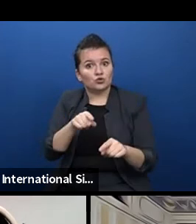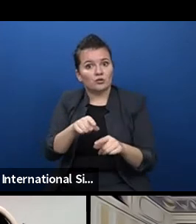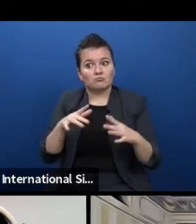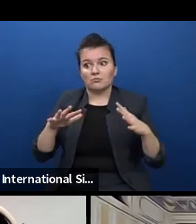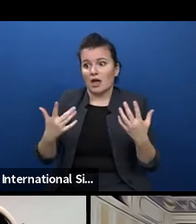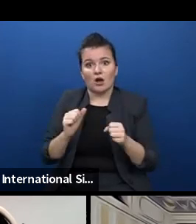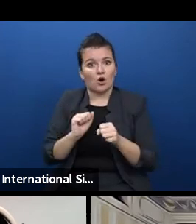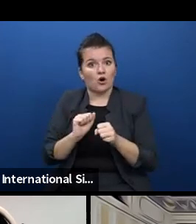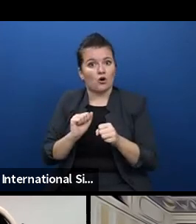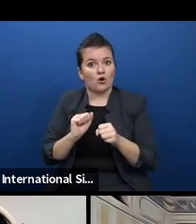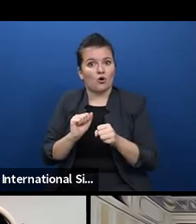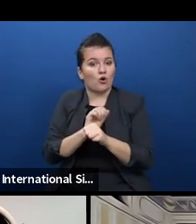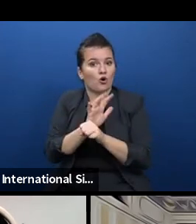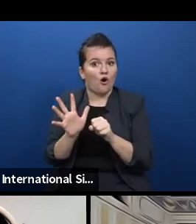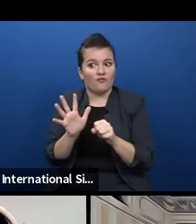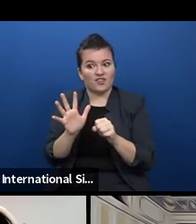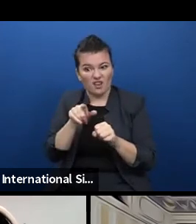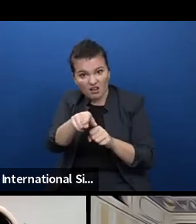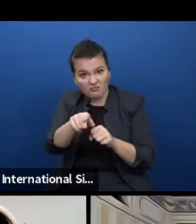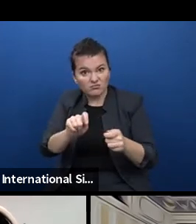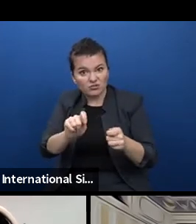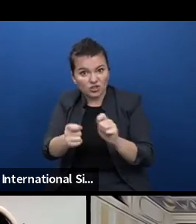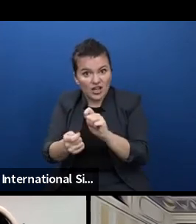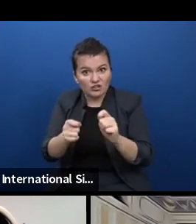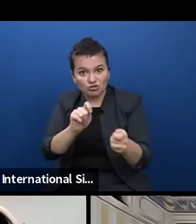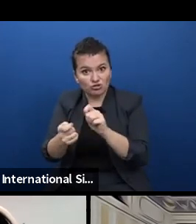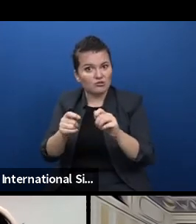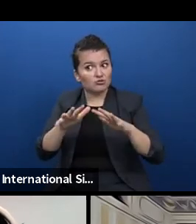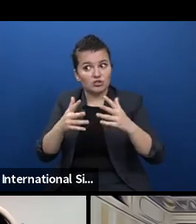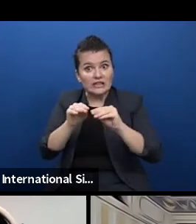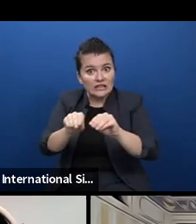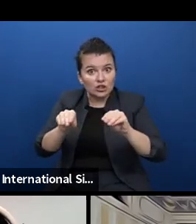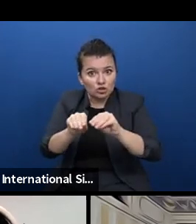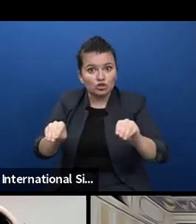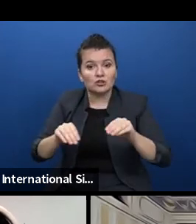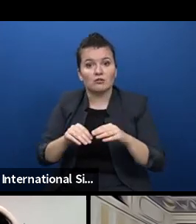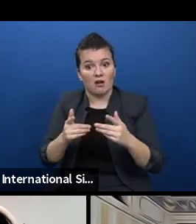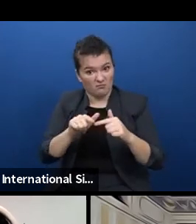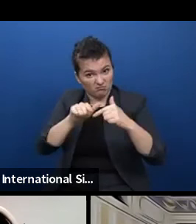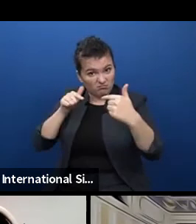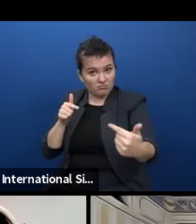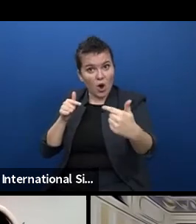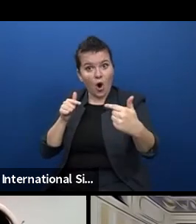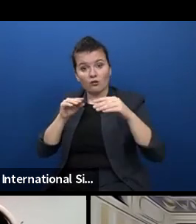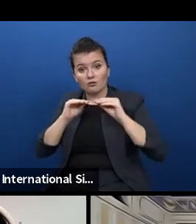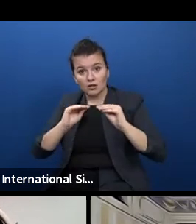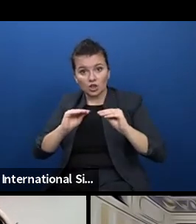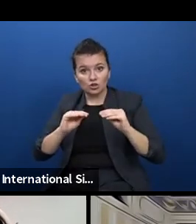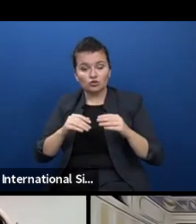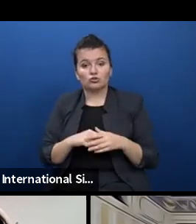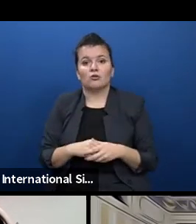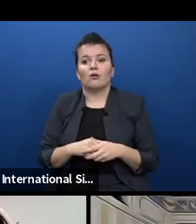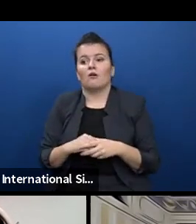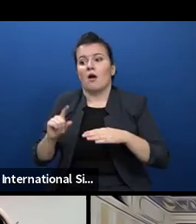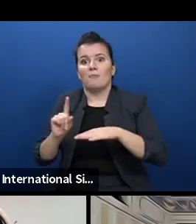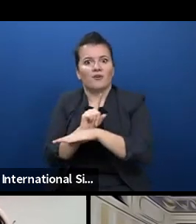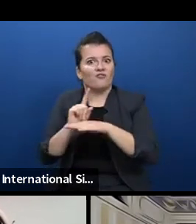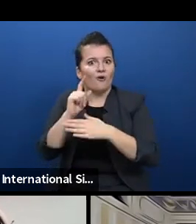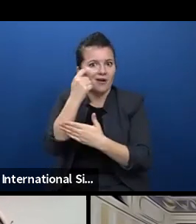new reality of teaching mostly online and for performing art forms,